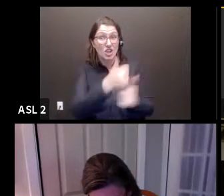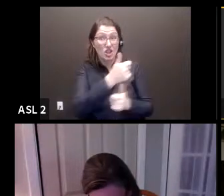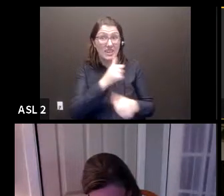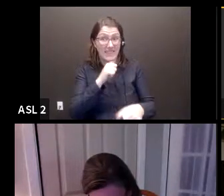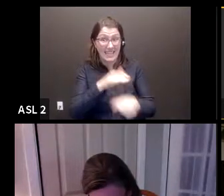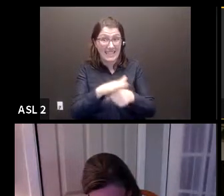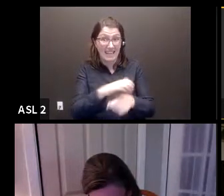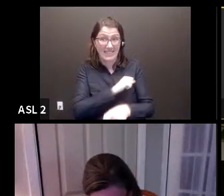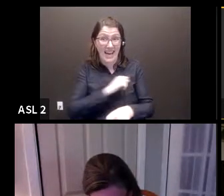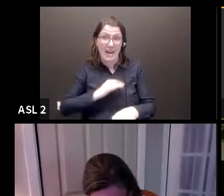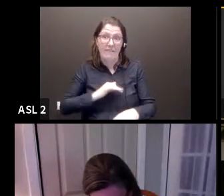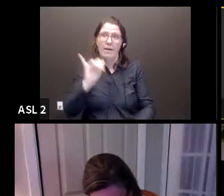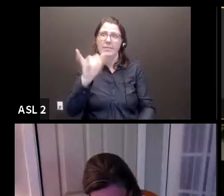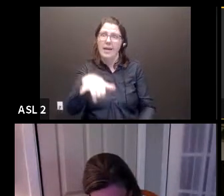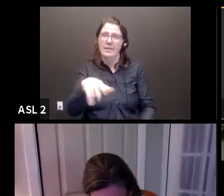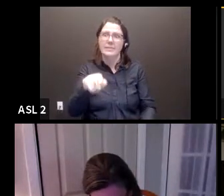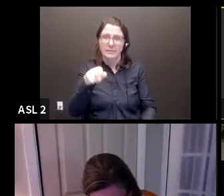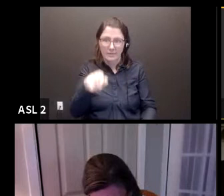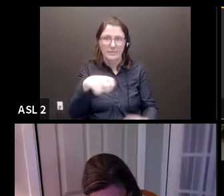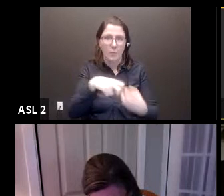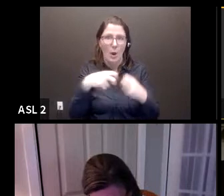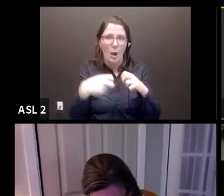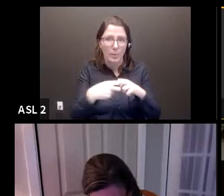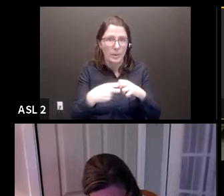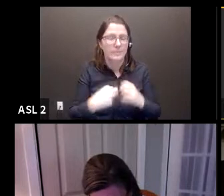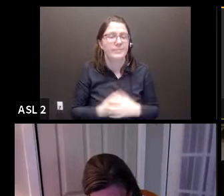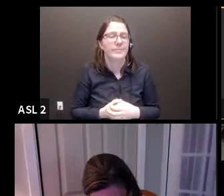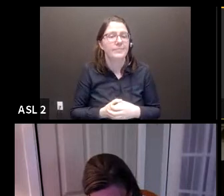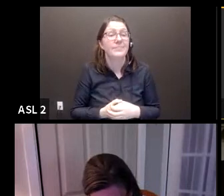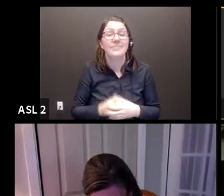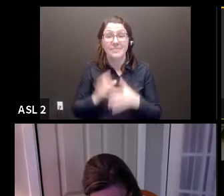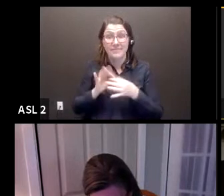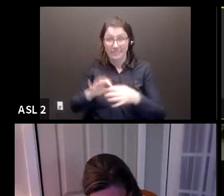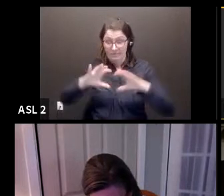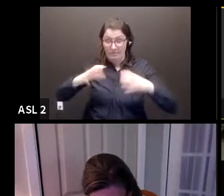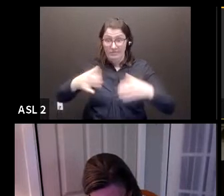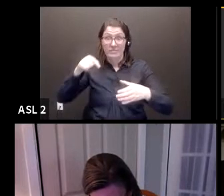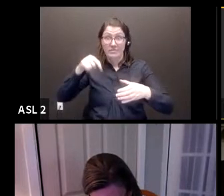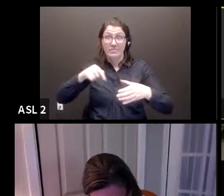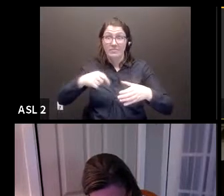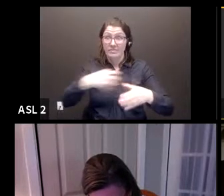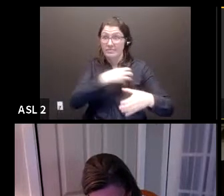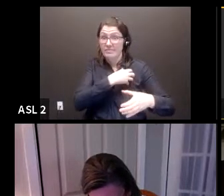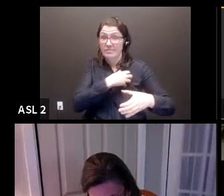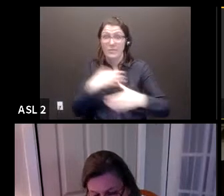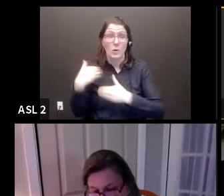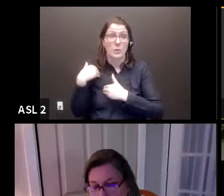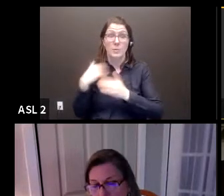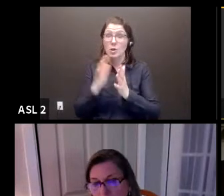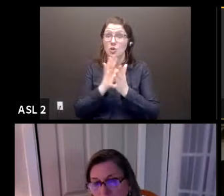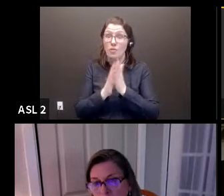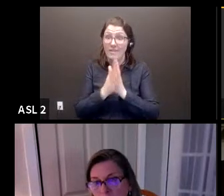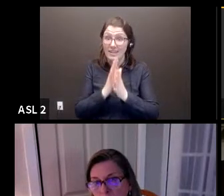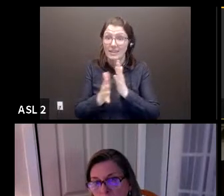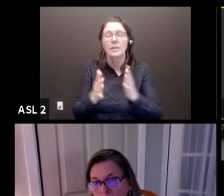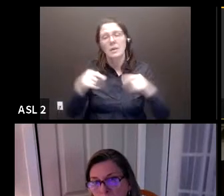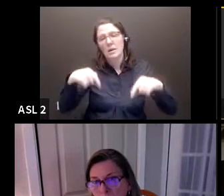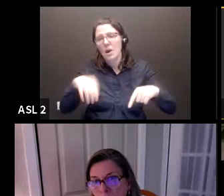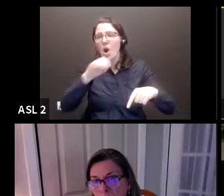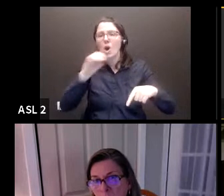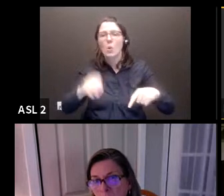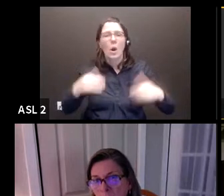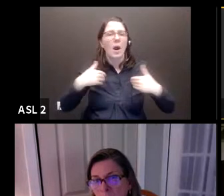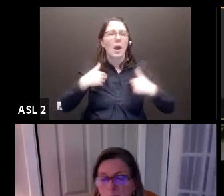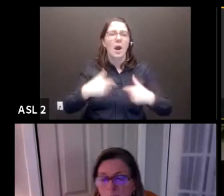give you a clear thing on the pressures on the traffic unit they're also of course where we have the demonstrations that we have uh they are